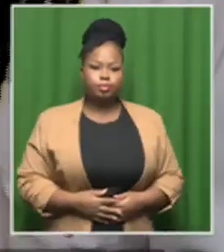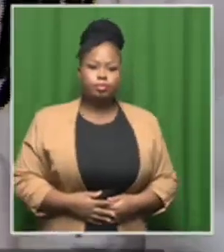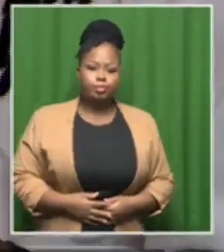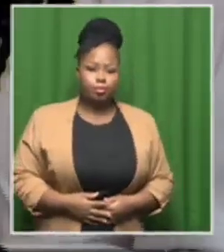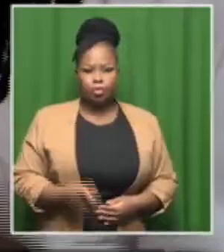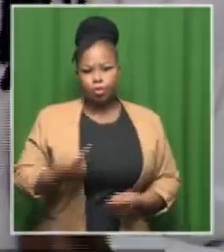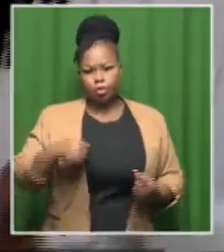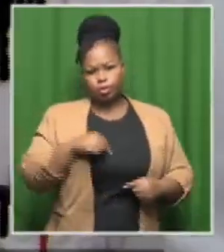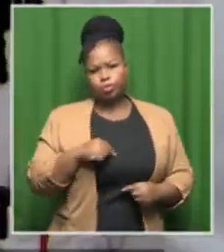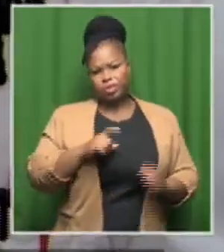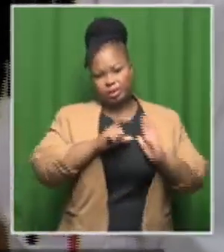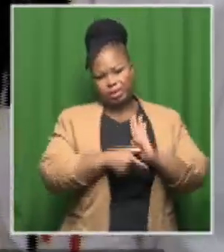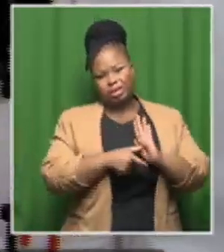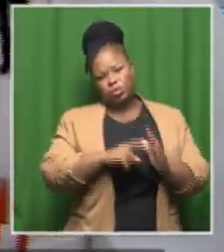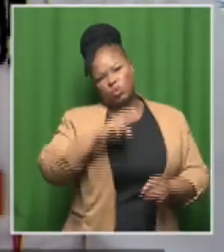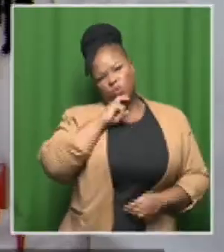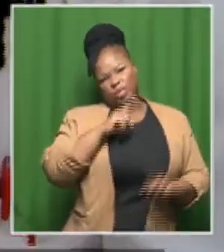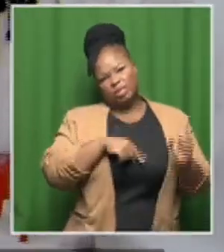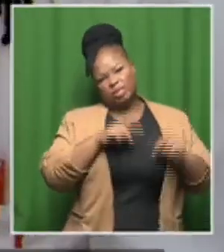designed, using all kinds of